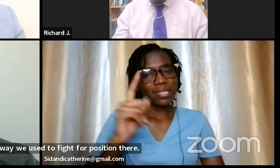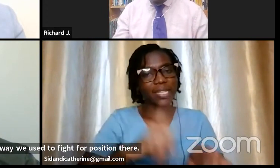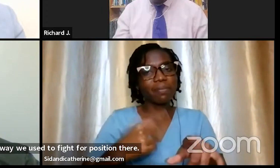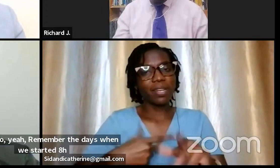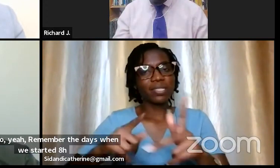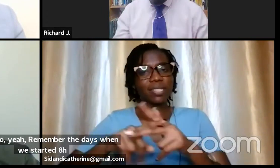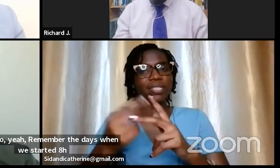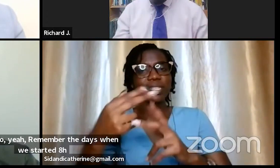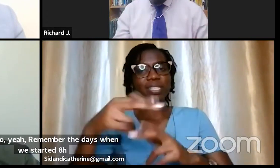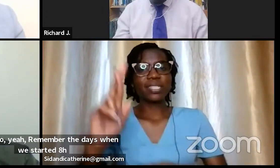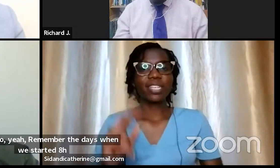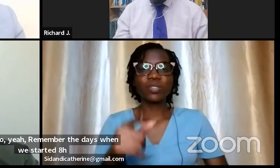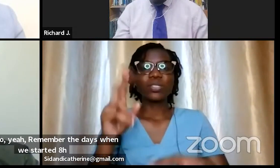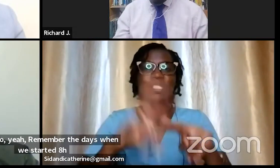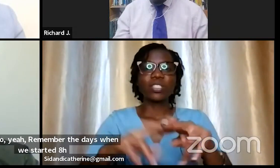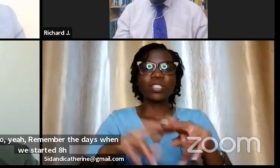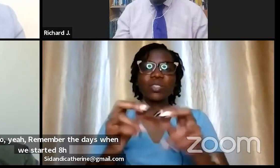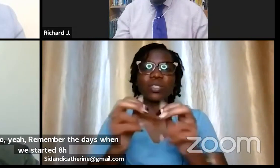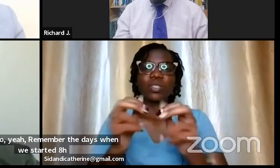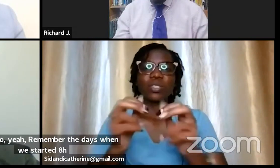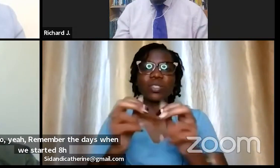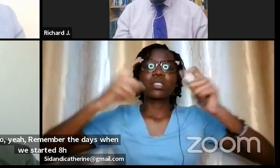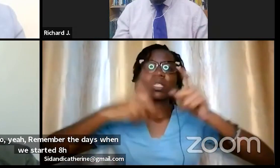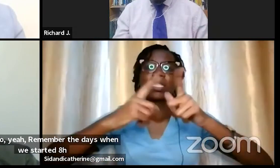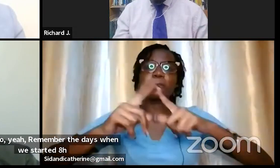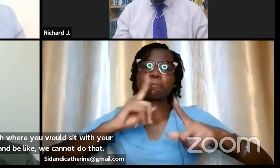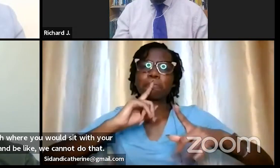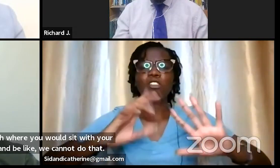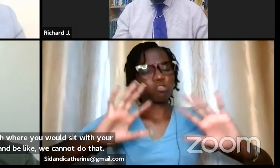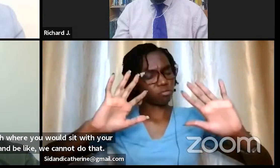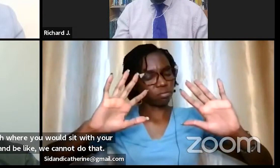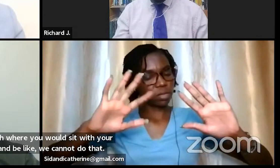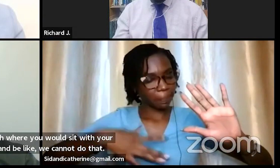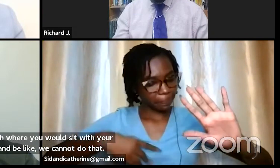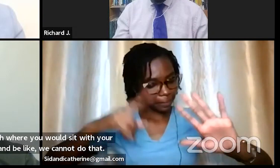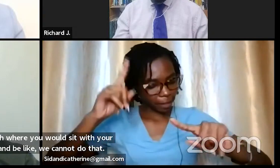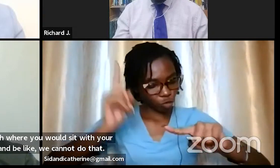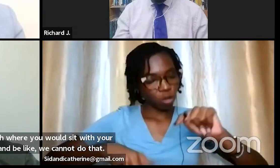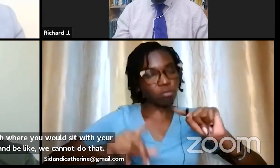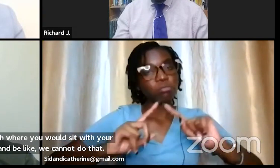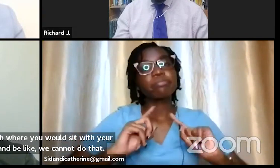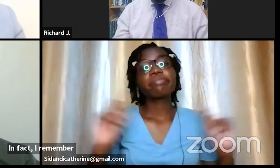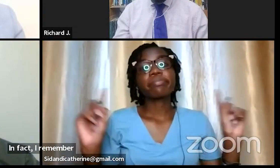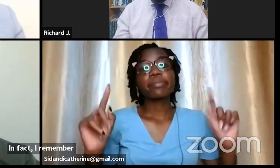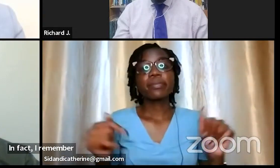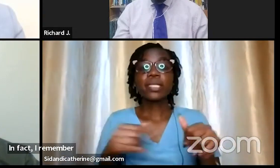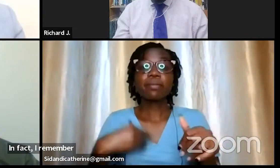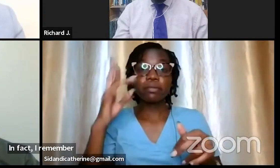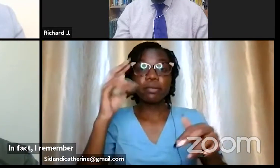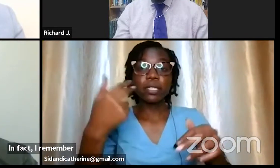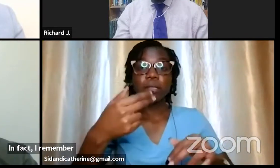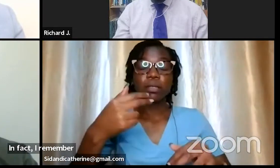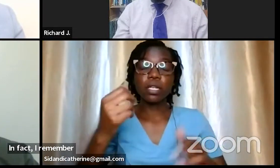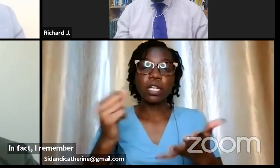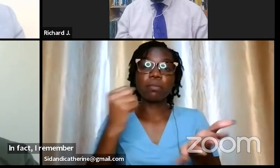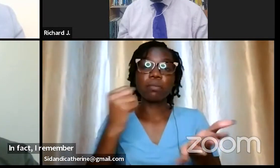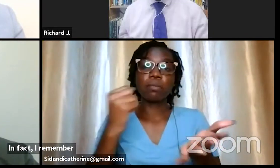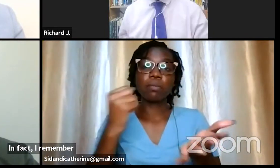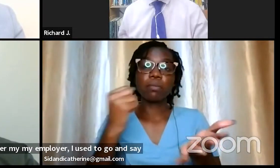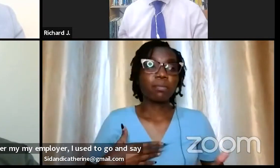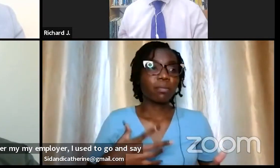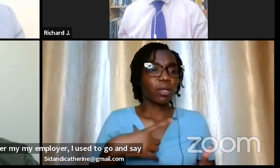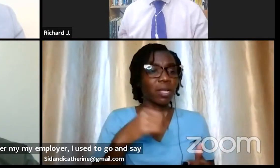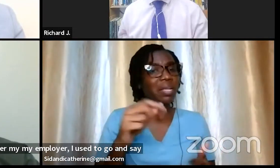where you would sit with your boss and be like, we cannot do that. In fact, I remember when my employer, I used to go and say, I'm not writing that